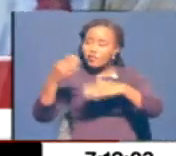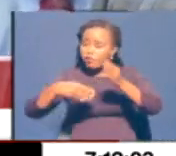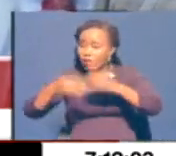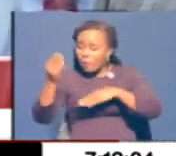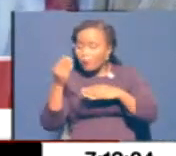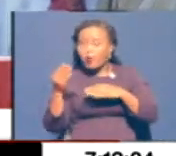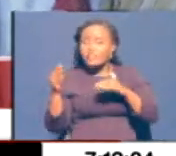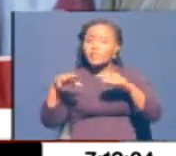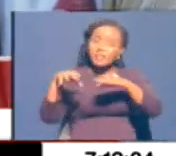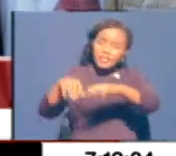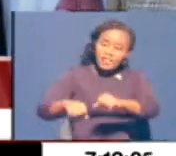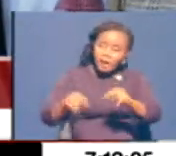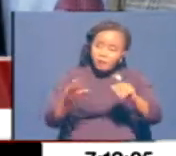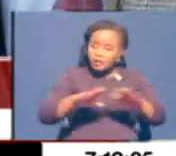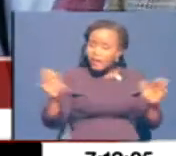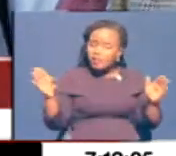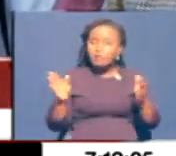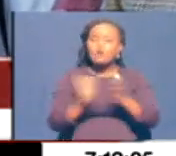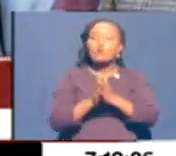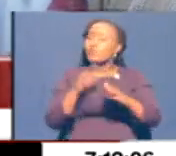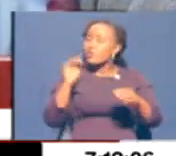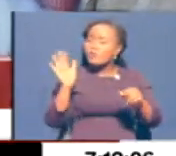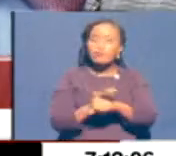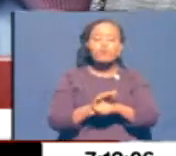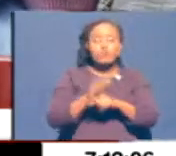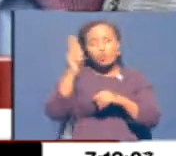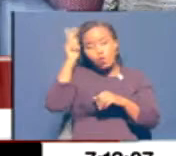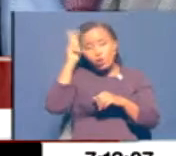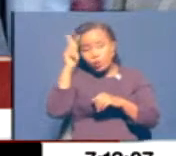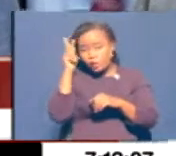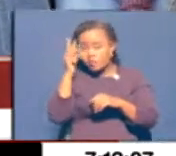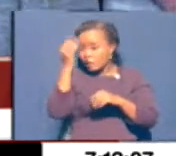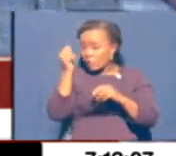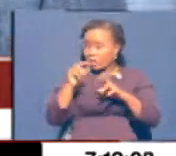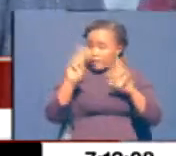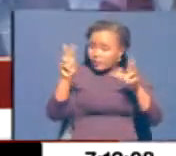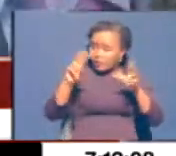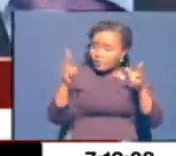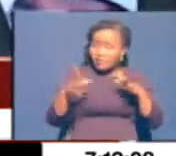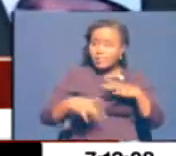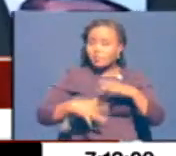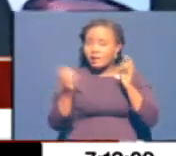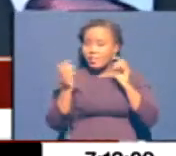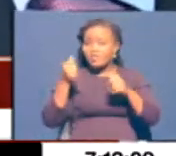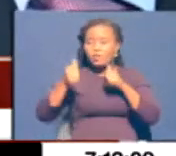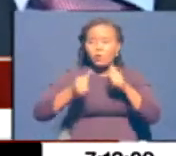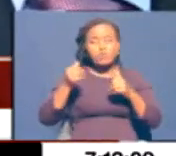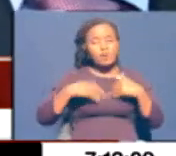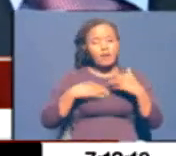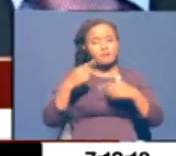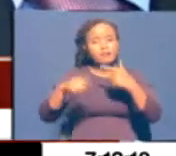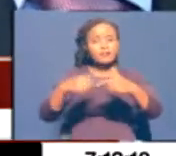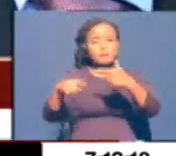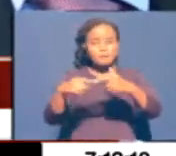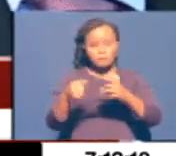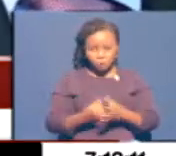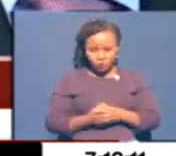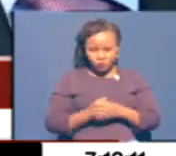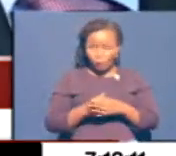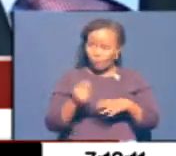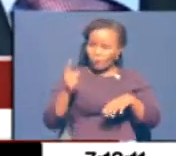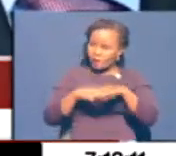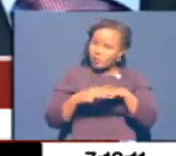knowledge because where his interests matter, his conscience takes a break. As he preaches a false